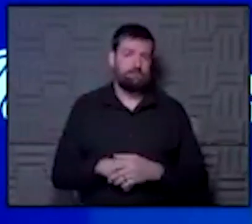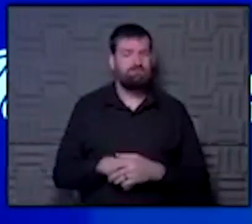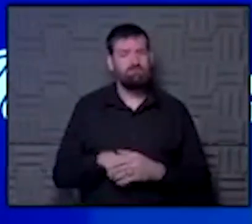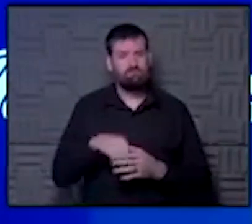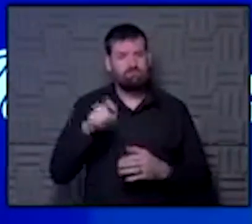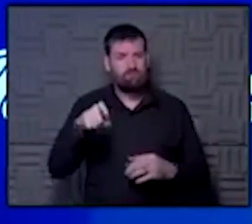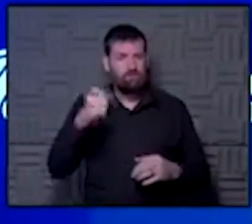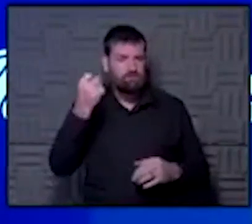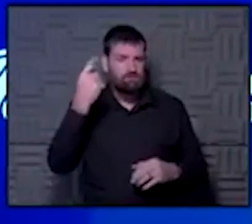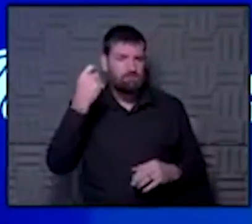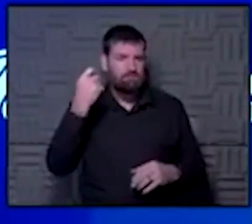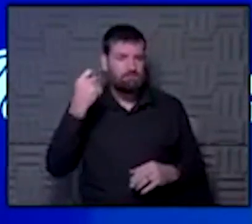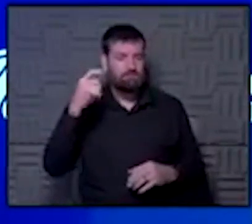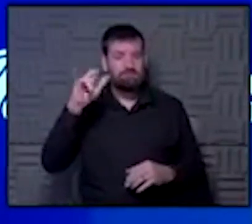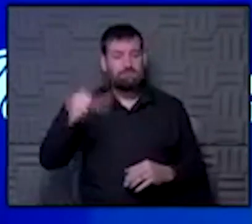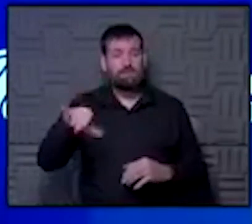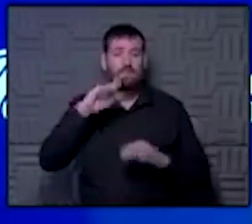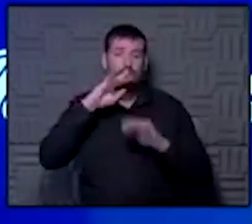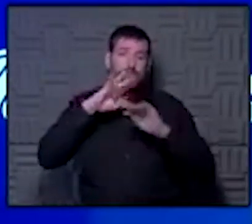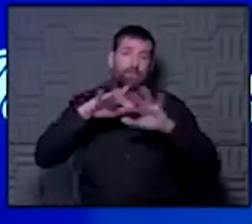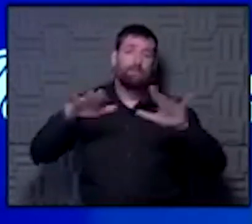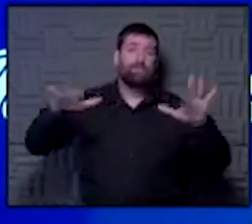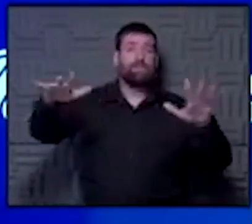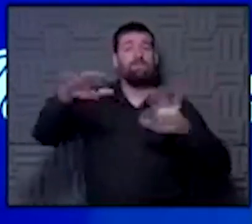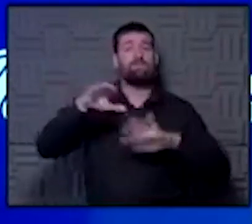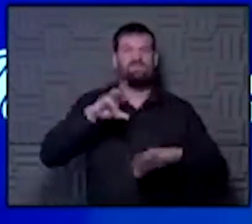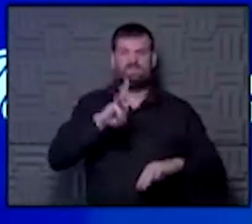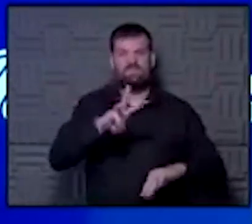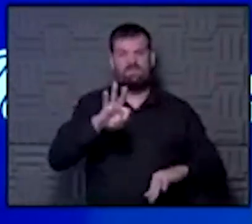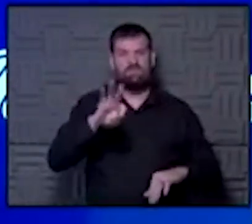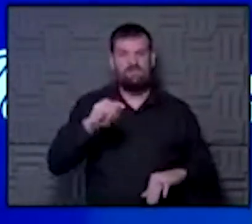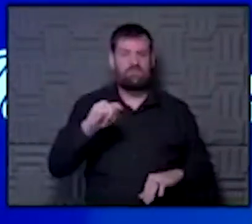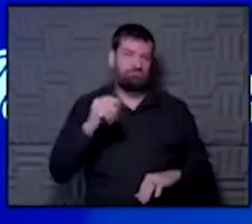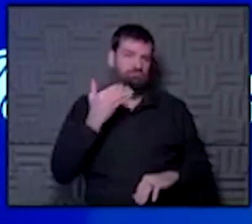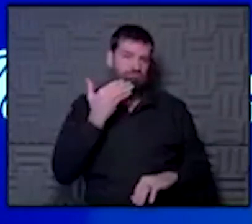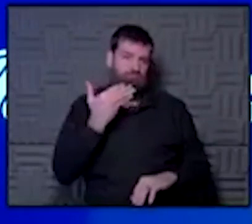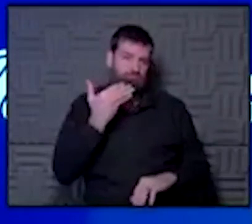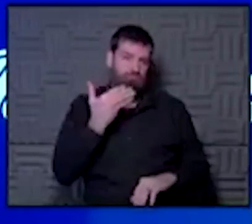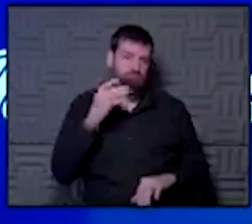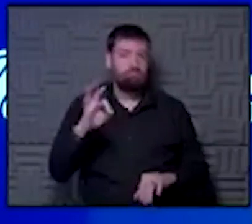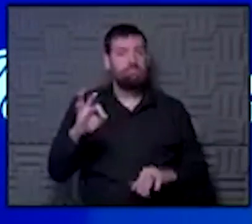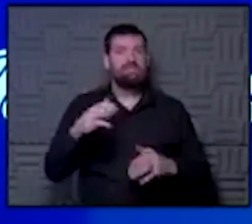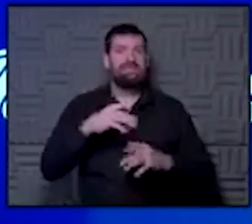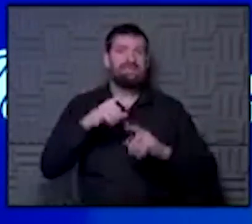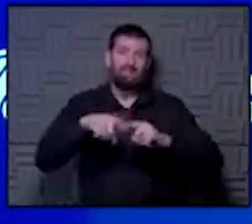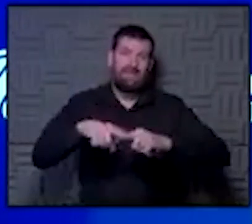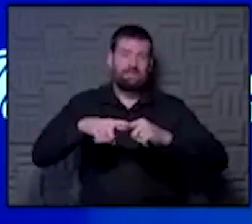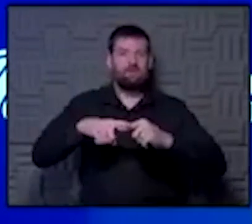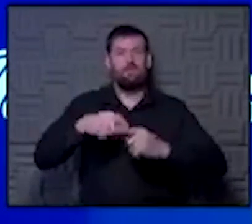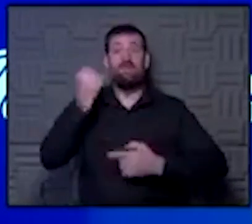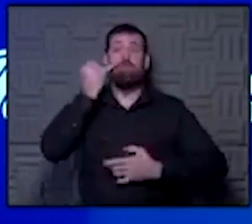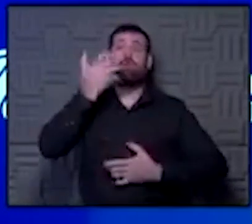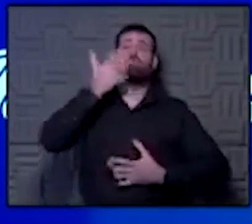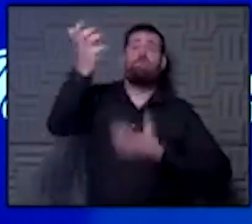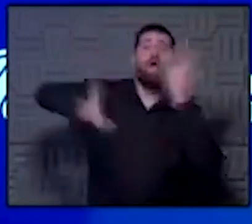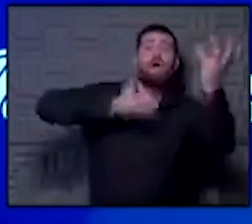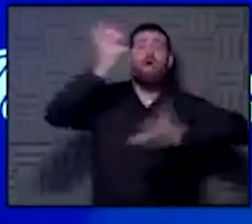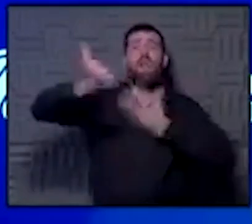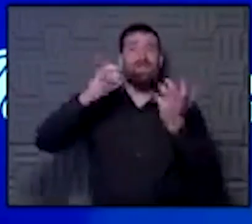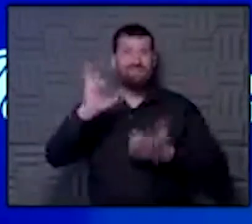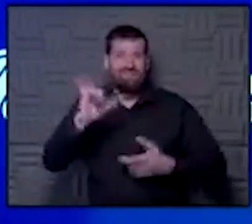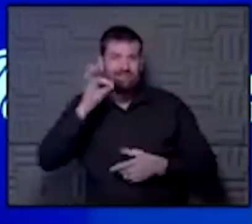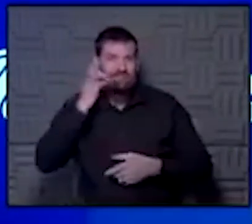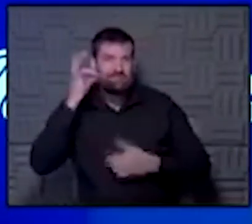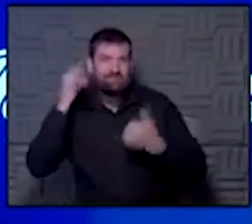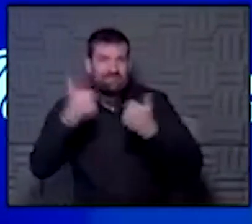to realize is that breath cloud, 6 feet's a pretty good number. But partly it depends on how hard you're doing. If you're screaming and yelling like you do at a Chiefs game